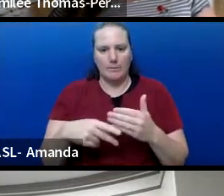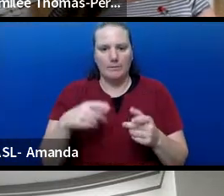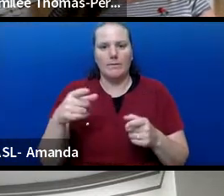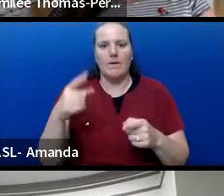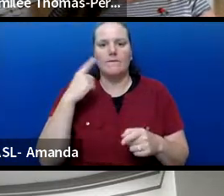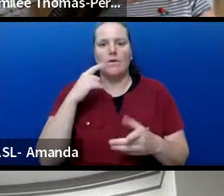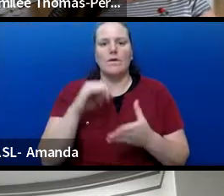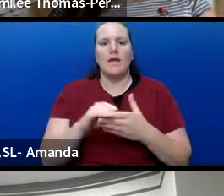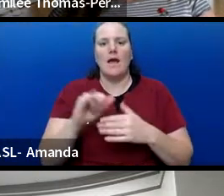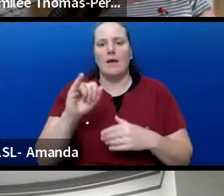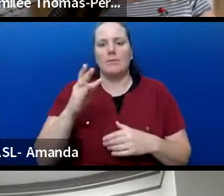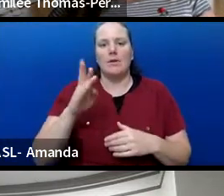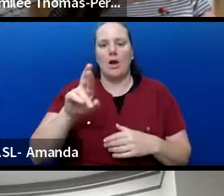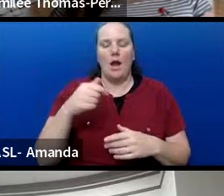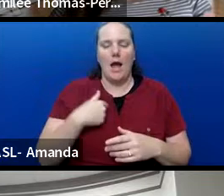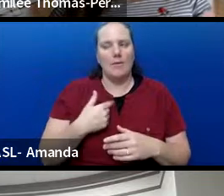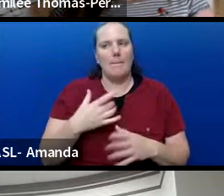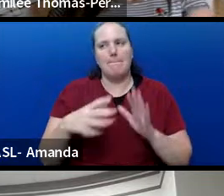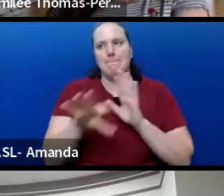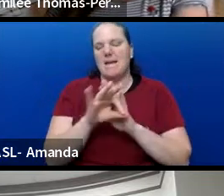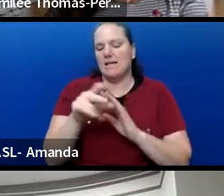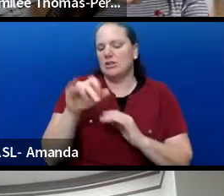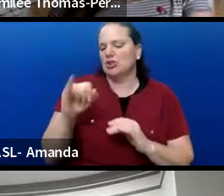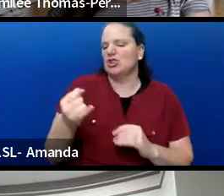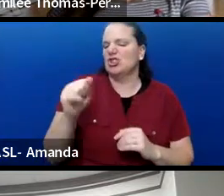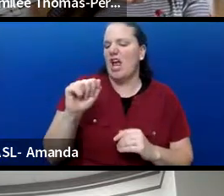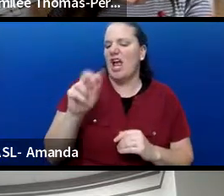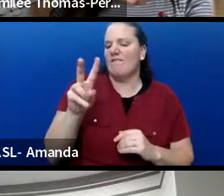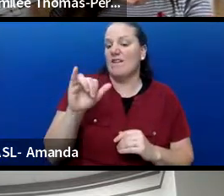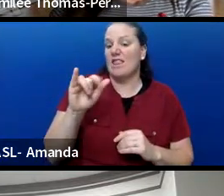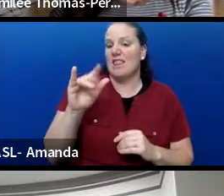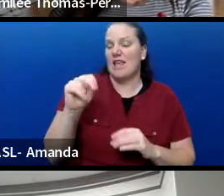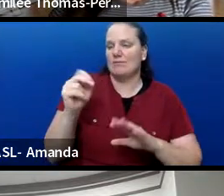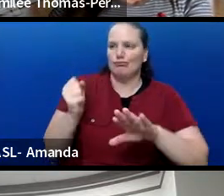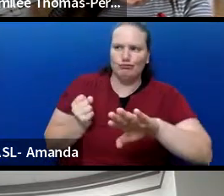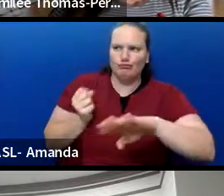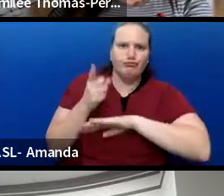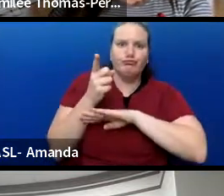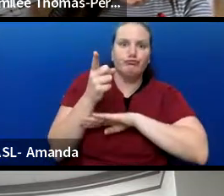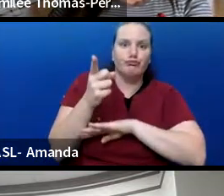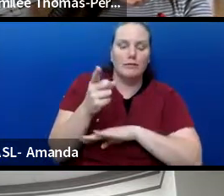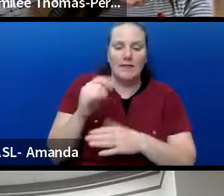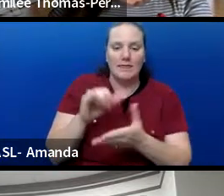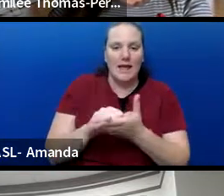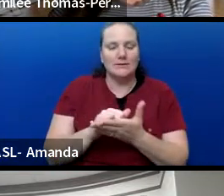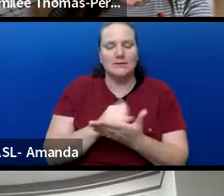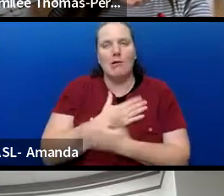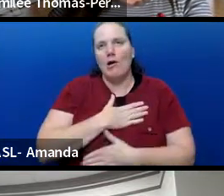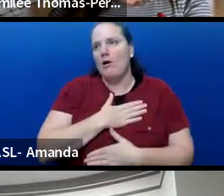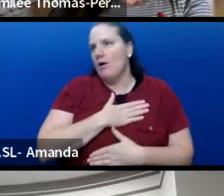javelin. It was my absolute favorite event to throw, and I did a lot of them, but that one was the most fun.